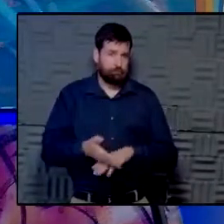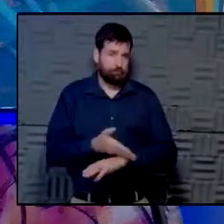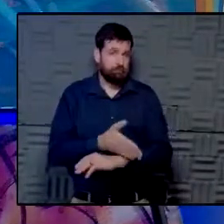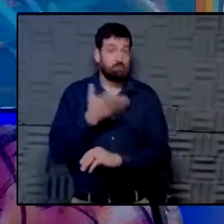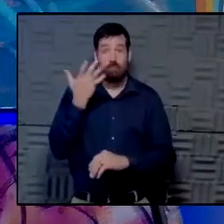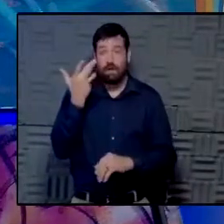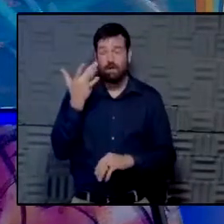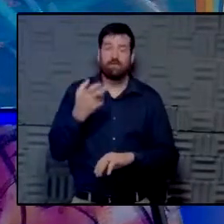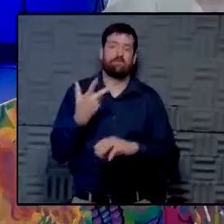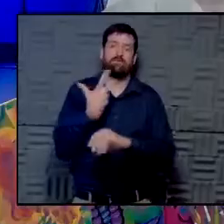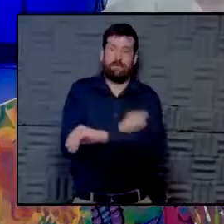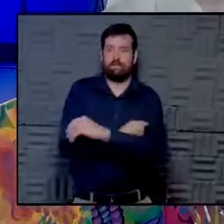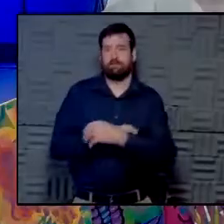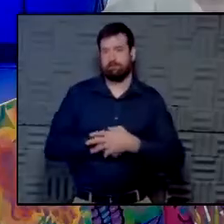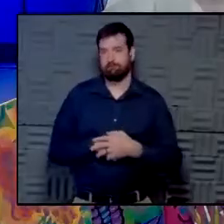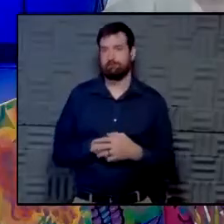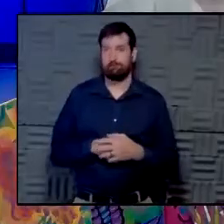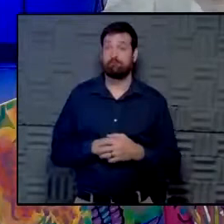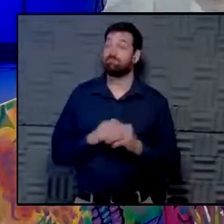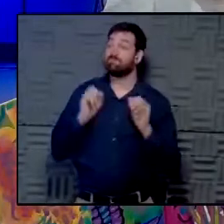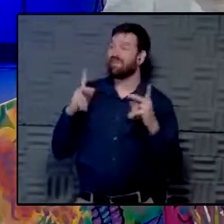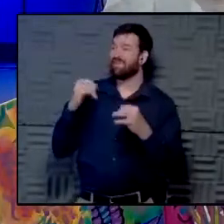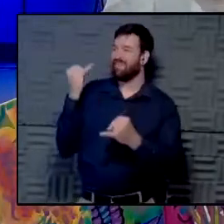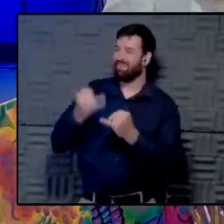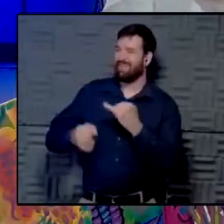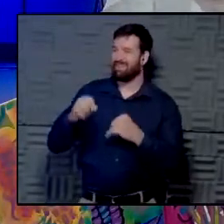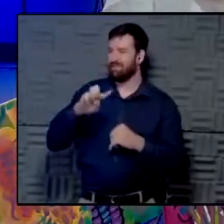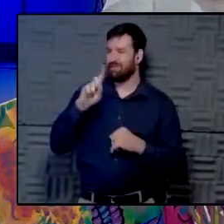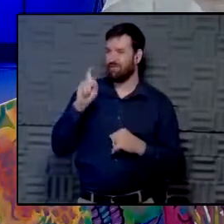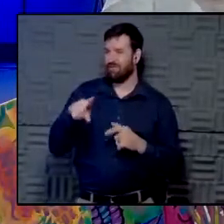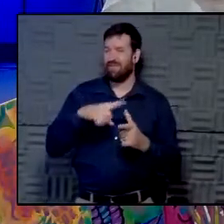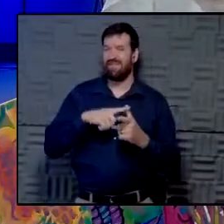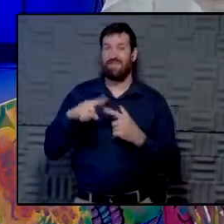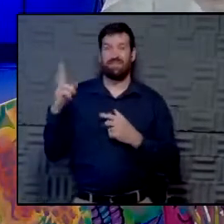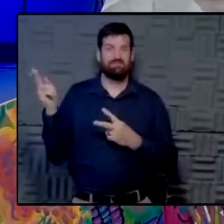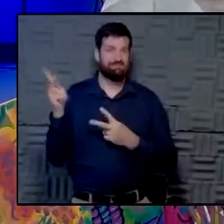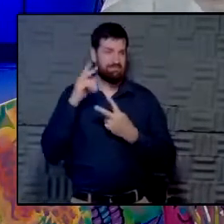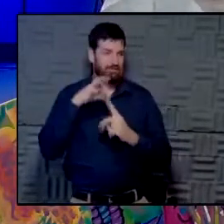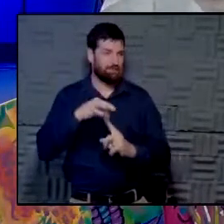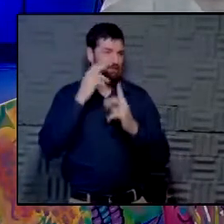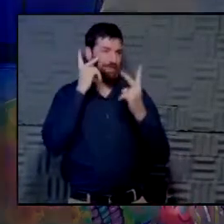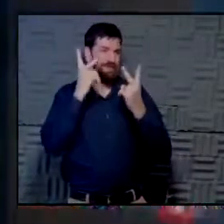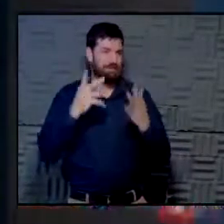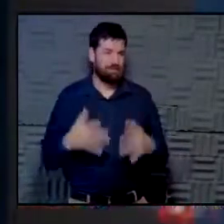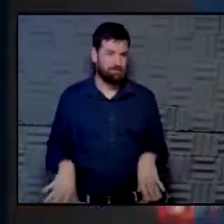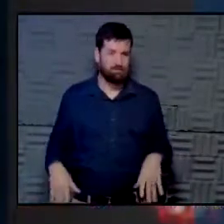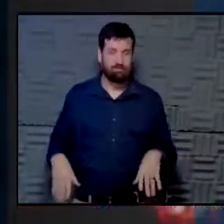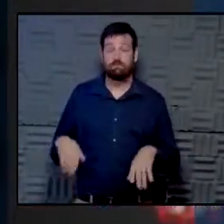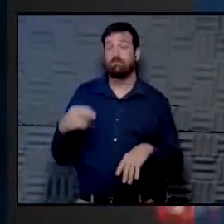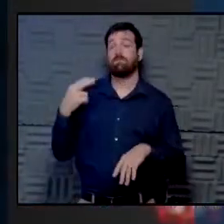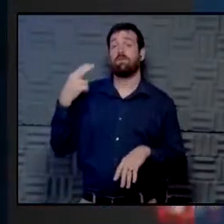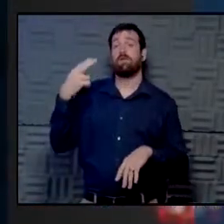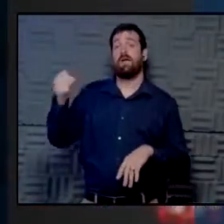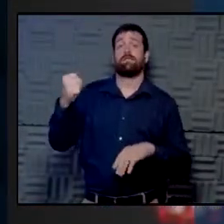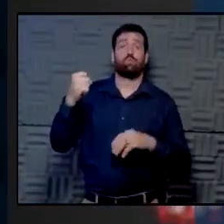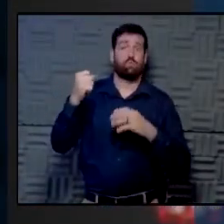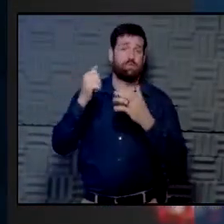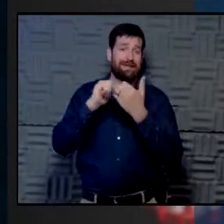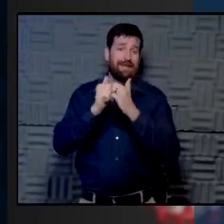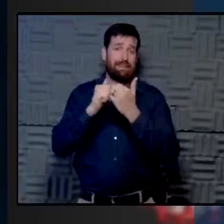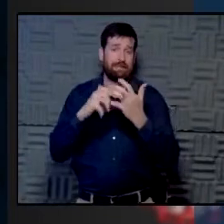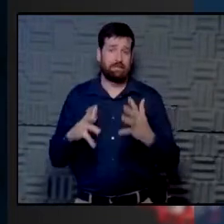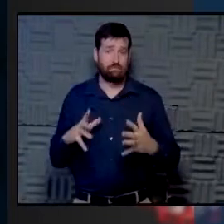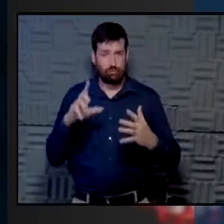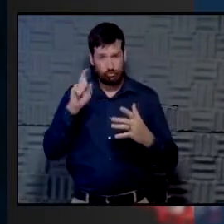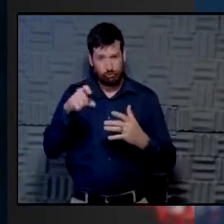of vaccination. Okay, last question, then we're going to bring on our special guests. All right. Should high school athletes be vaccinated